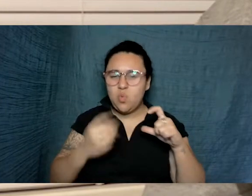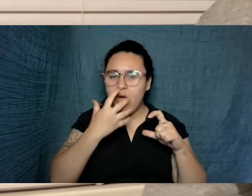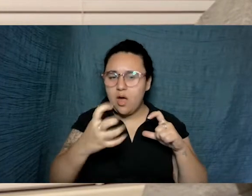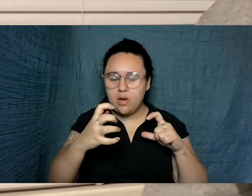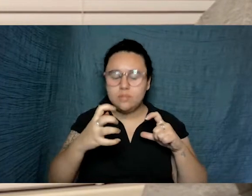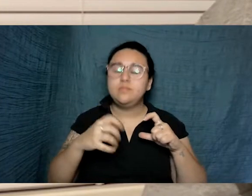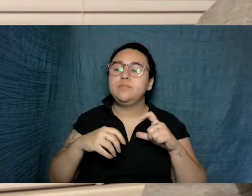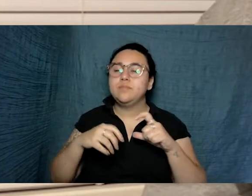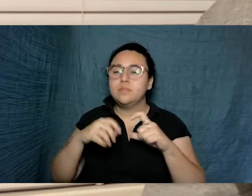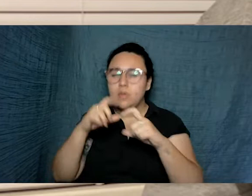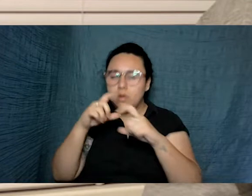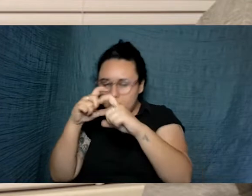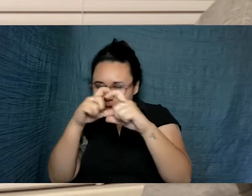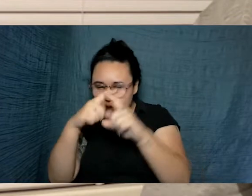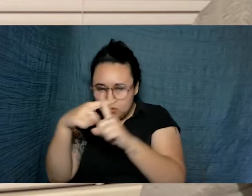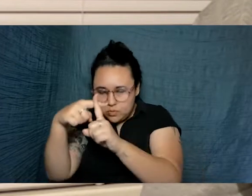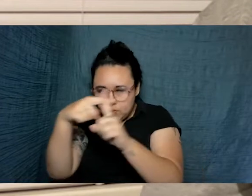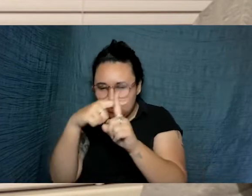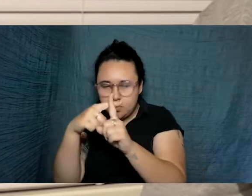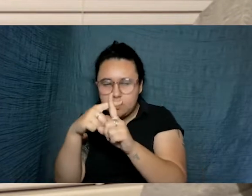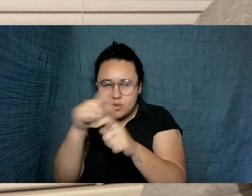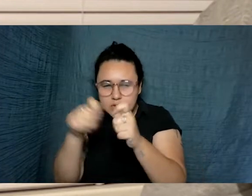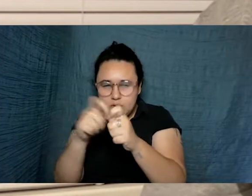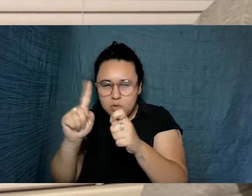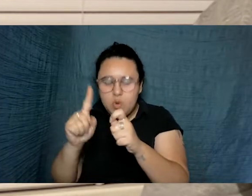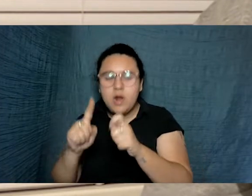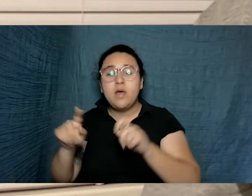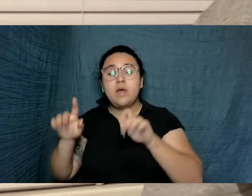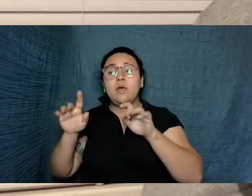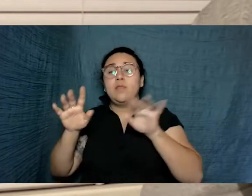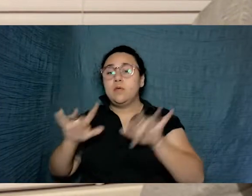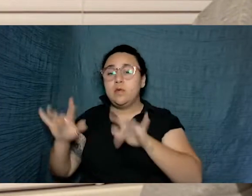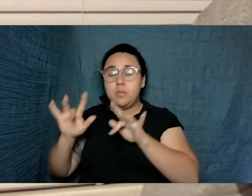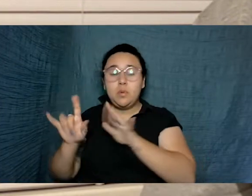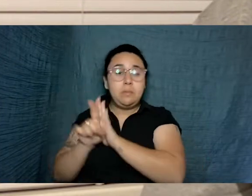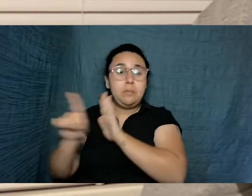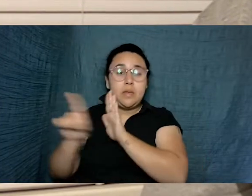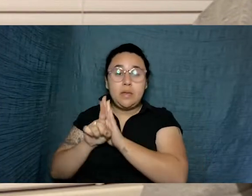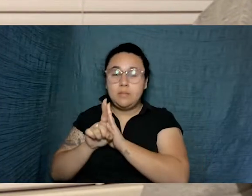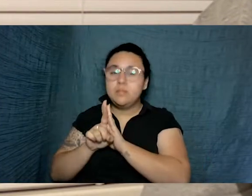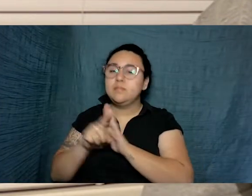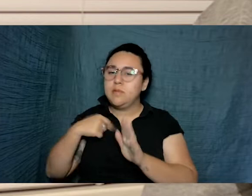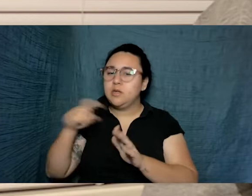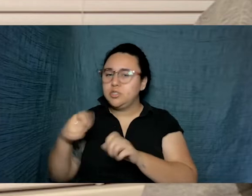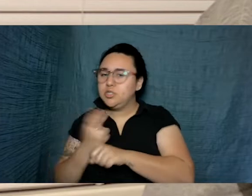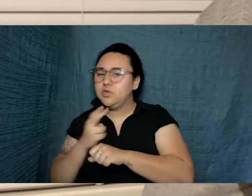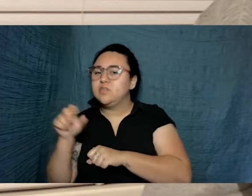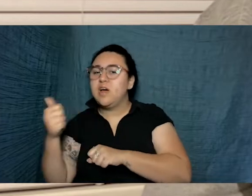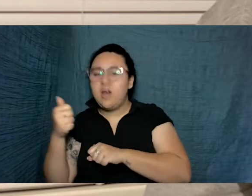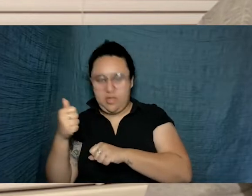lazed the boy again and led him a bit to the left. The Bradley's computer beeped its displeasure, insisted that I use the 240